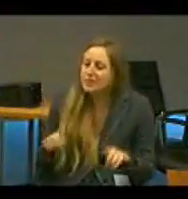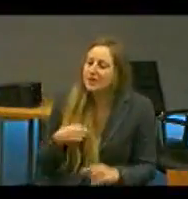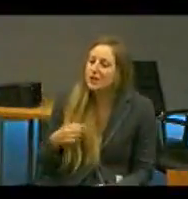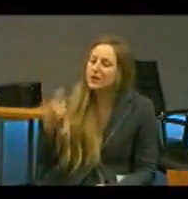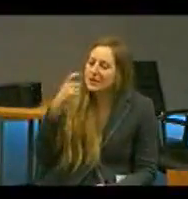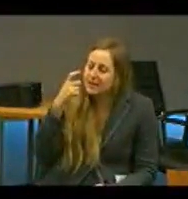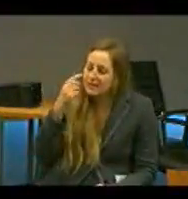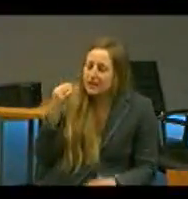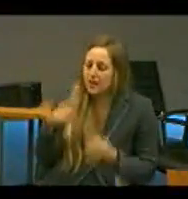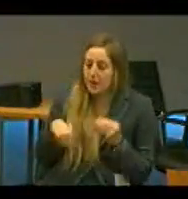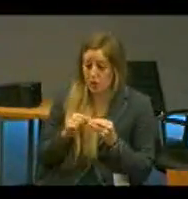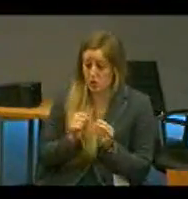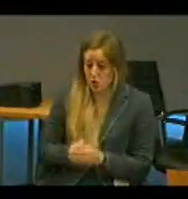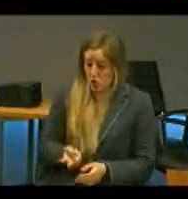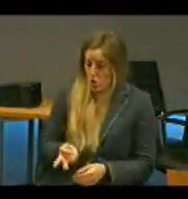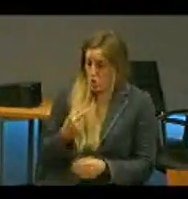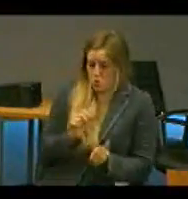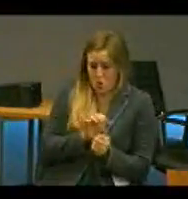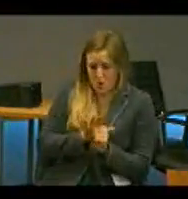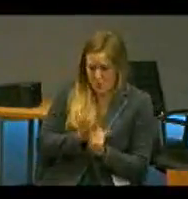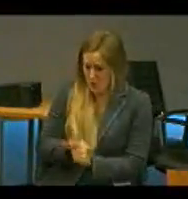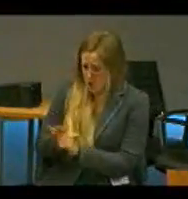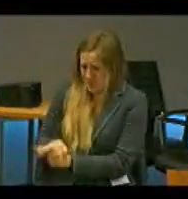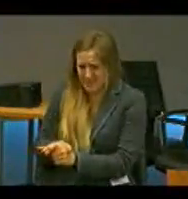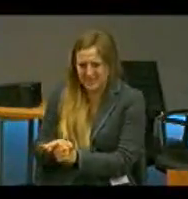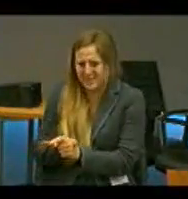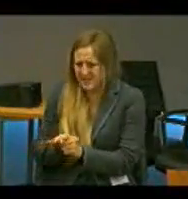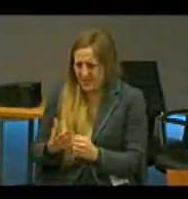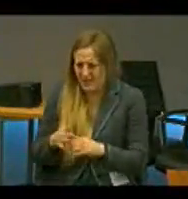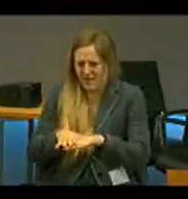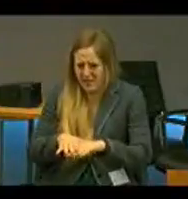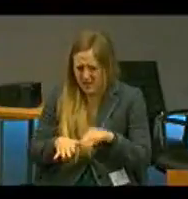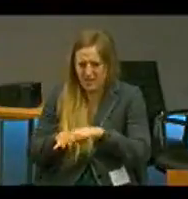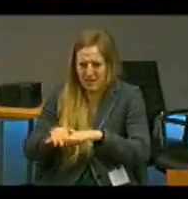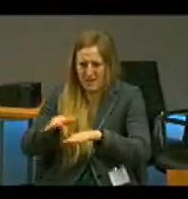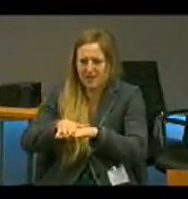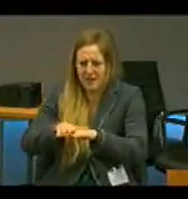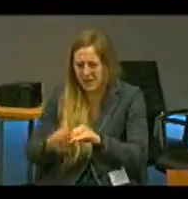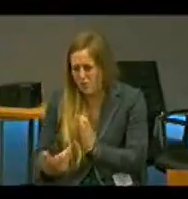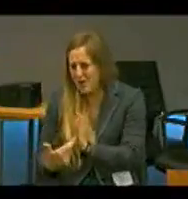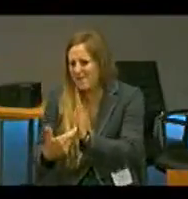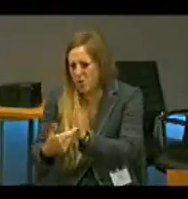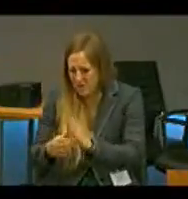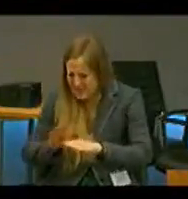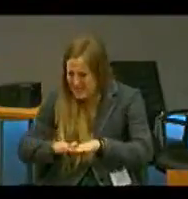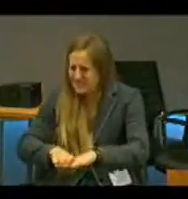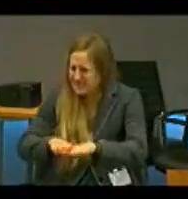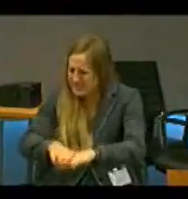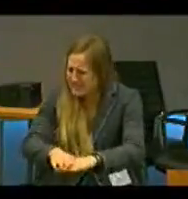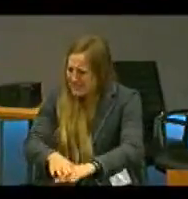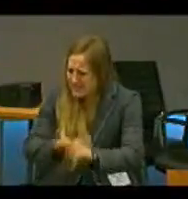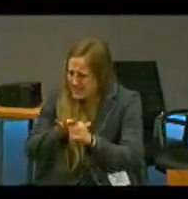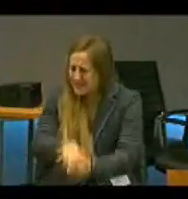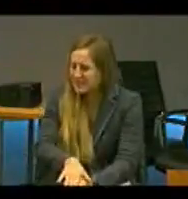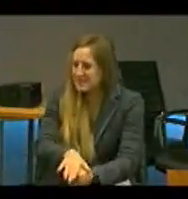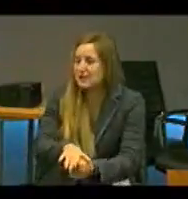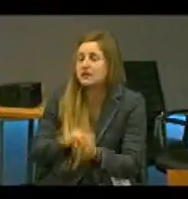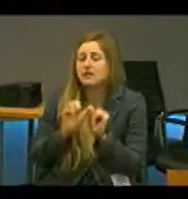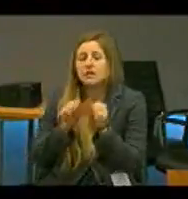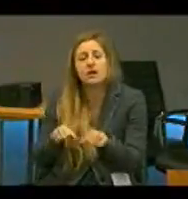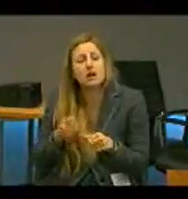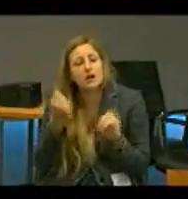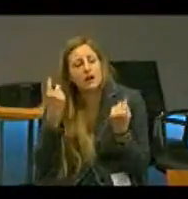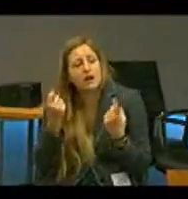these two oppressions dance in such a way that create, perpetuate, and reinforce each other. So many young people with disabilities are